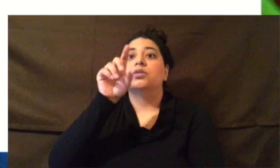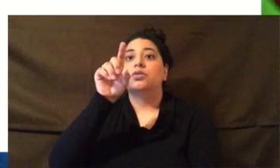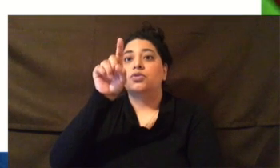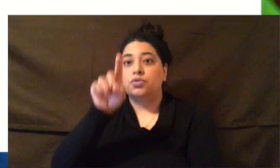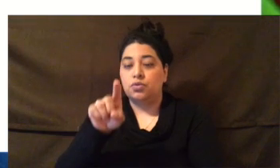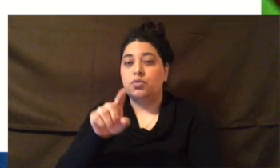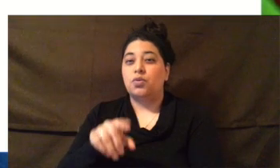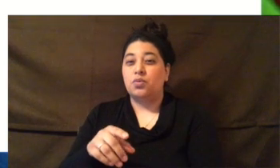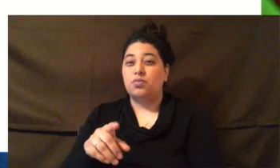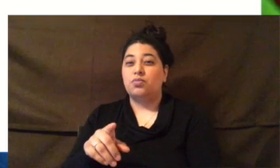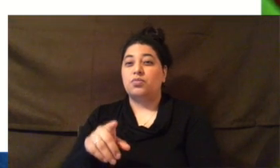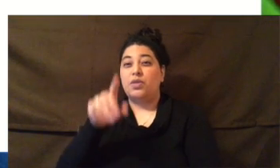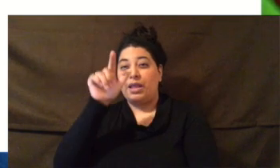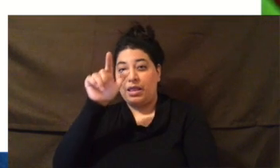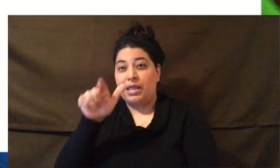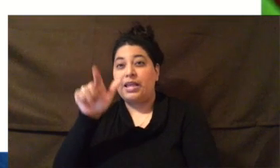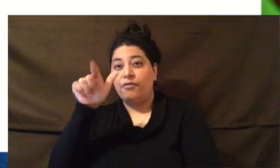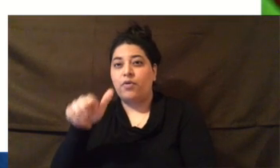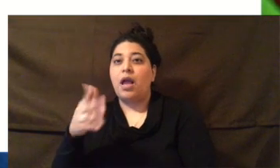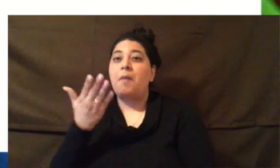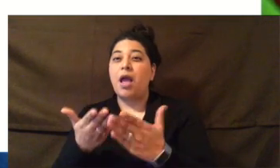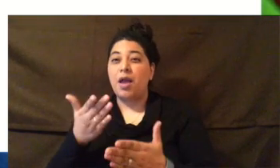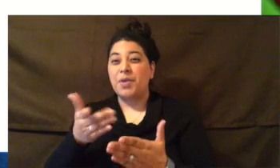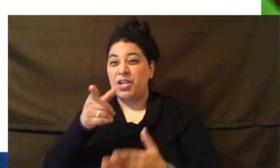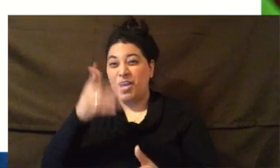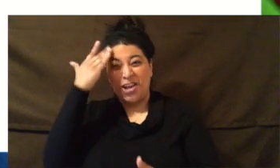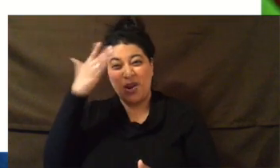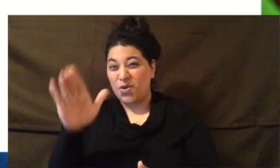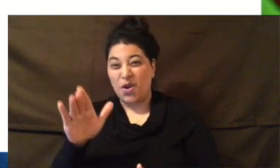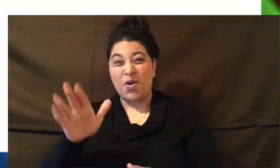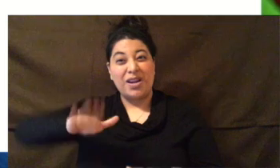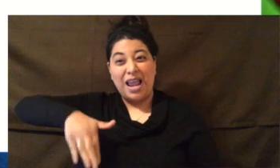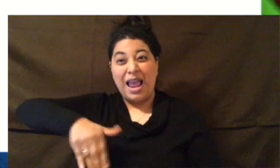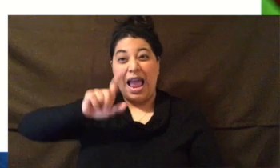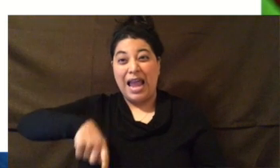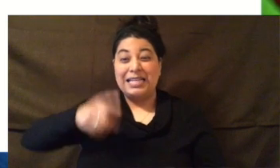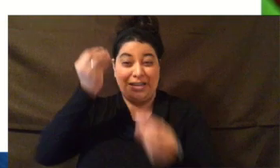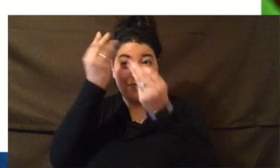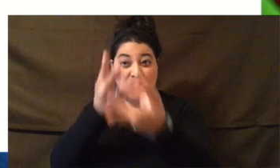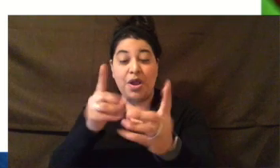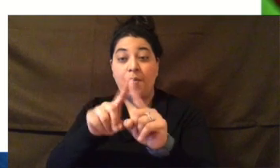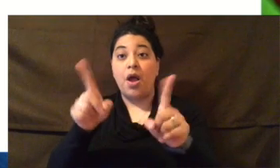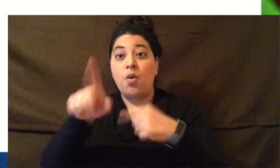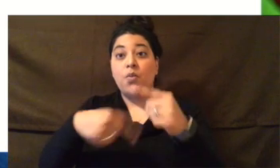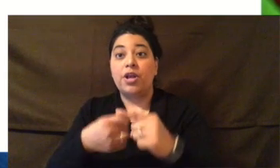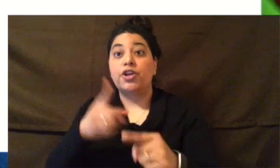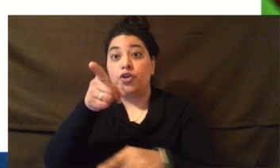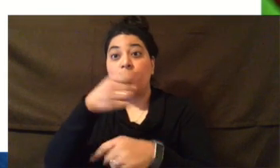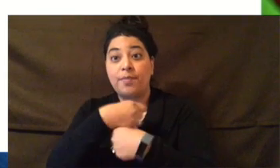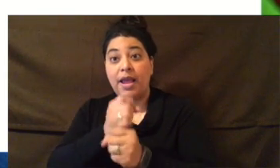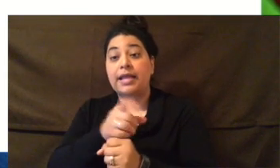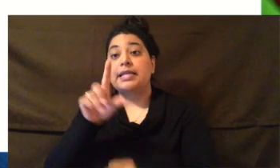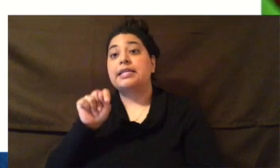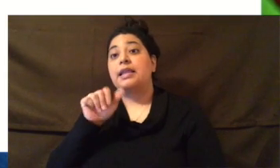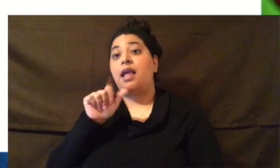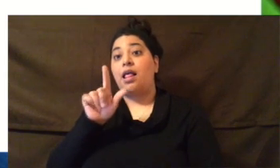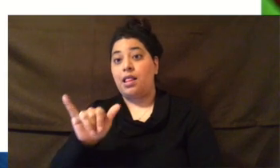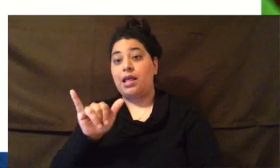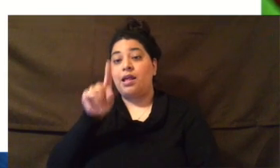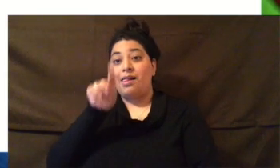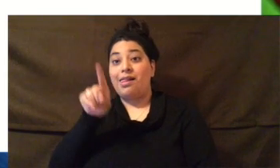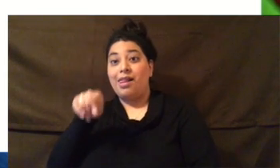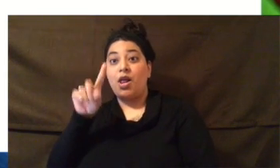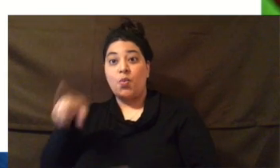One thing that you guys might not know and we need to tell you is that when you make tally marks, once